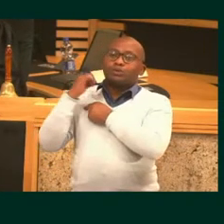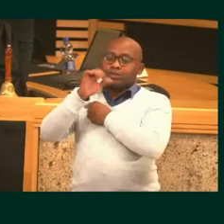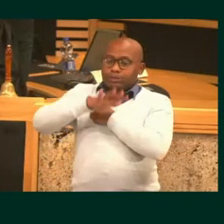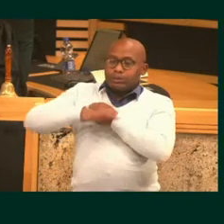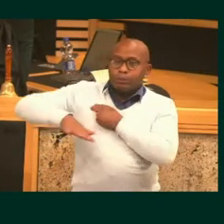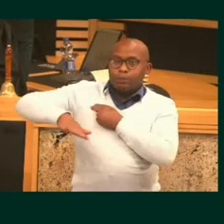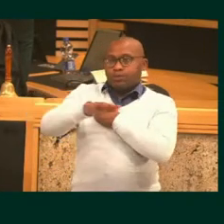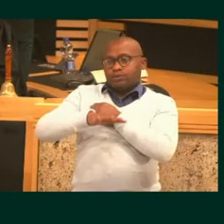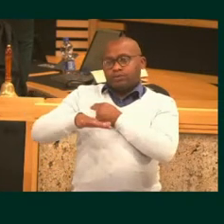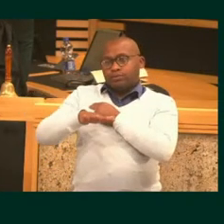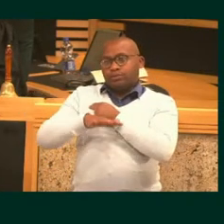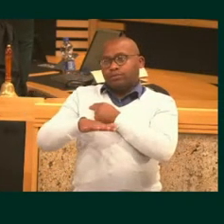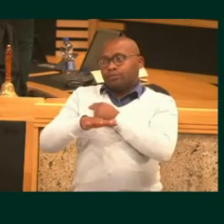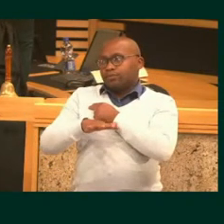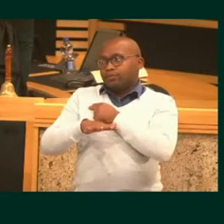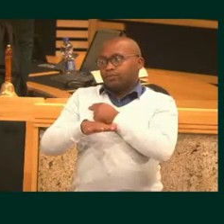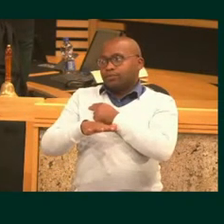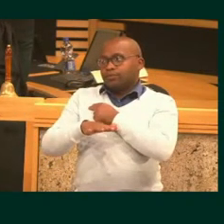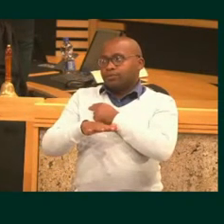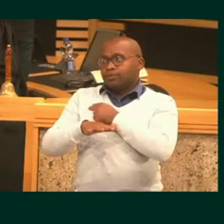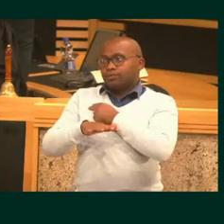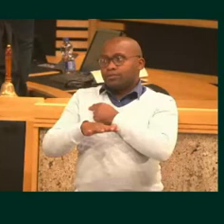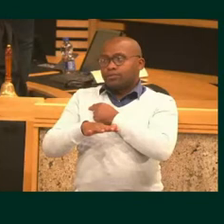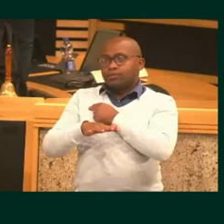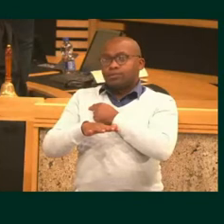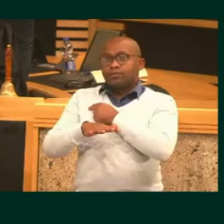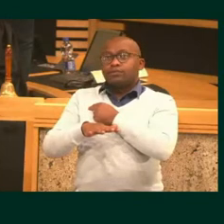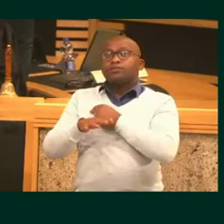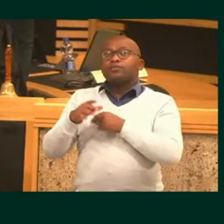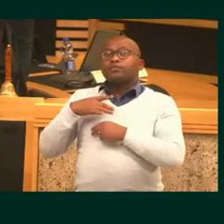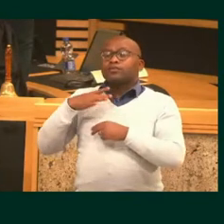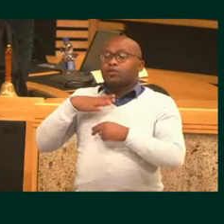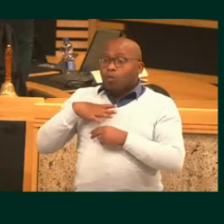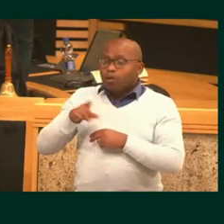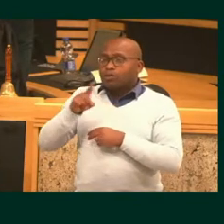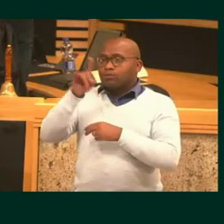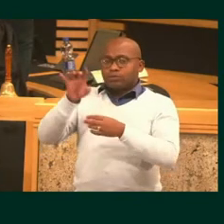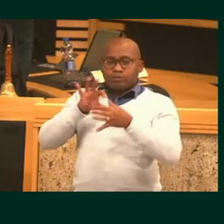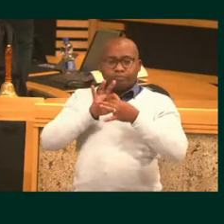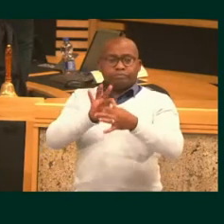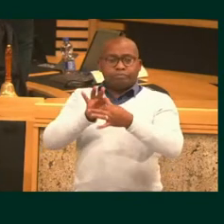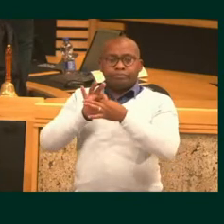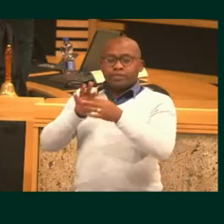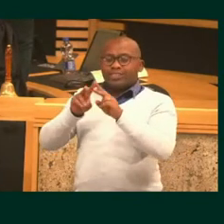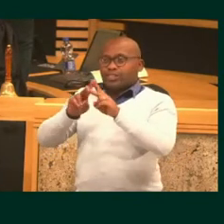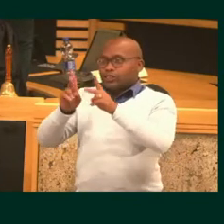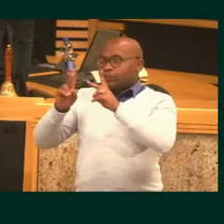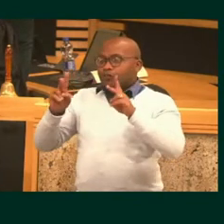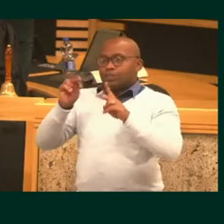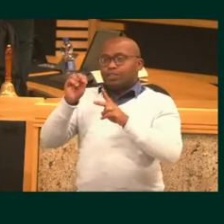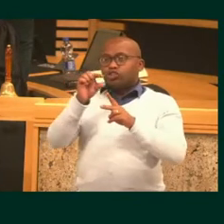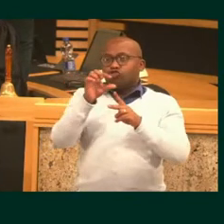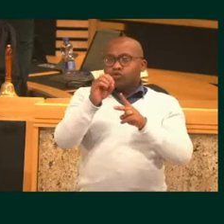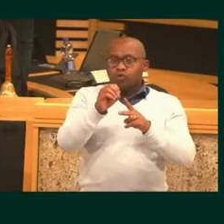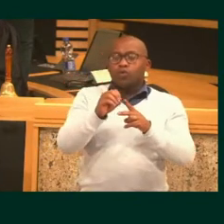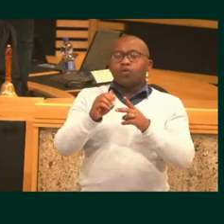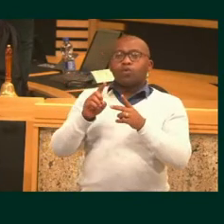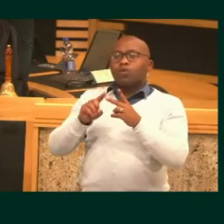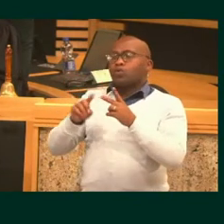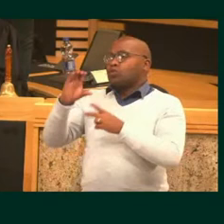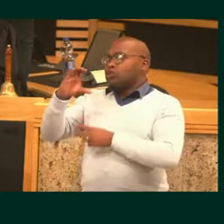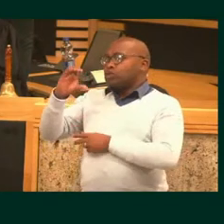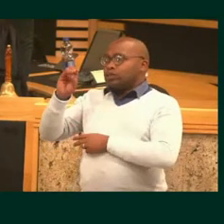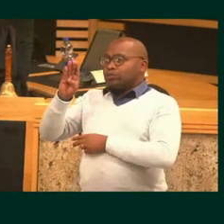solution impress upon government establish Partnerships with non-governmental organizations Community Based organizations and other